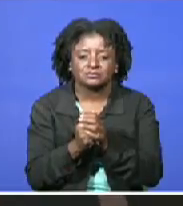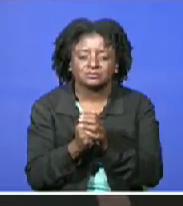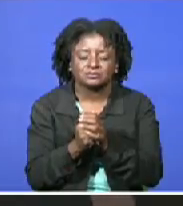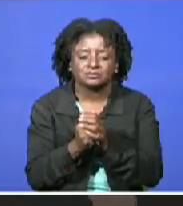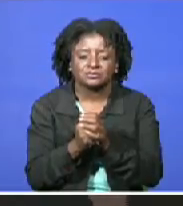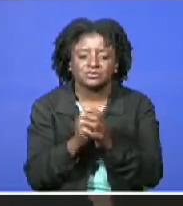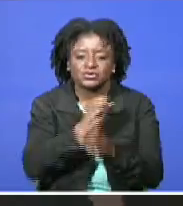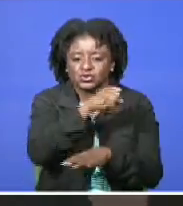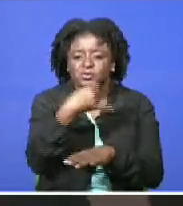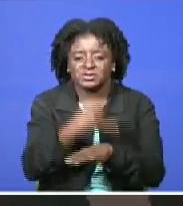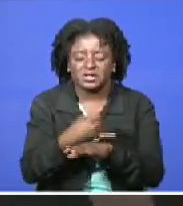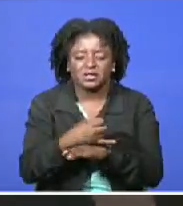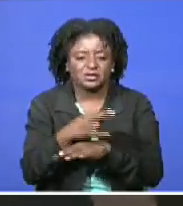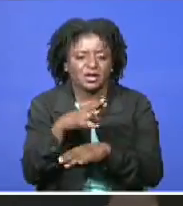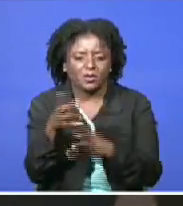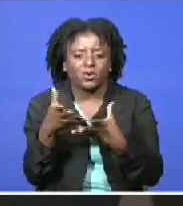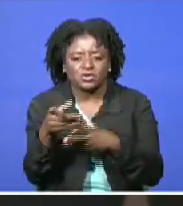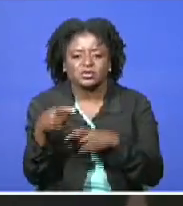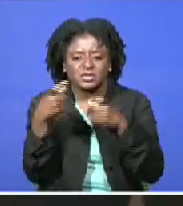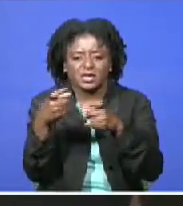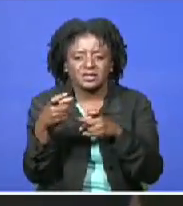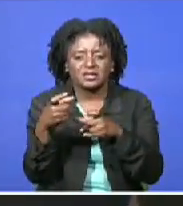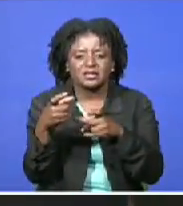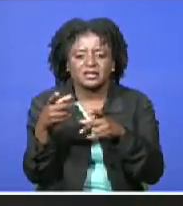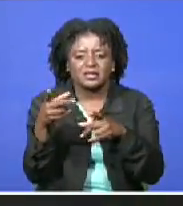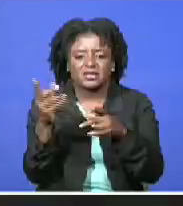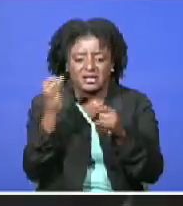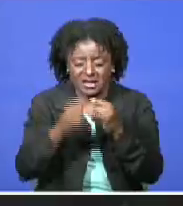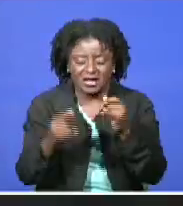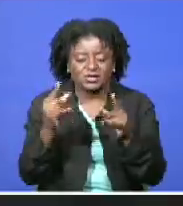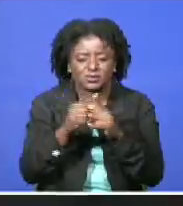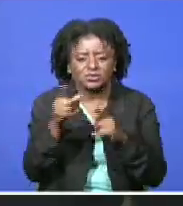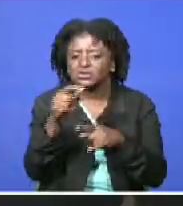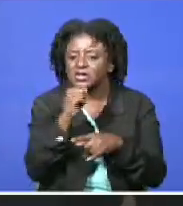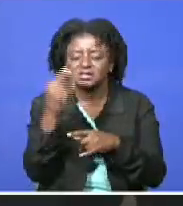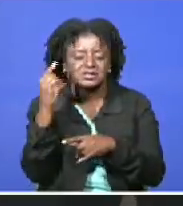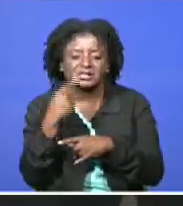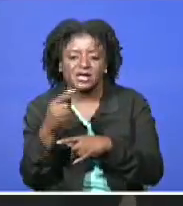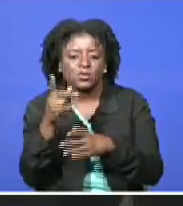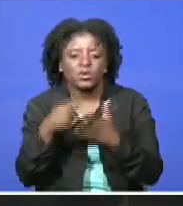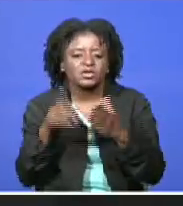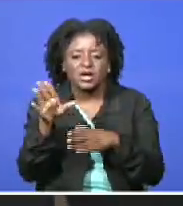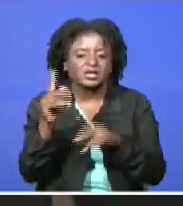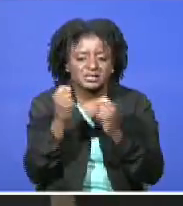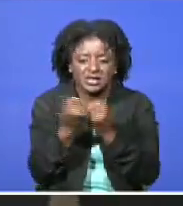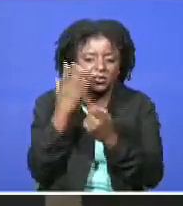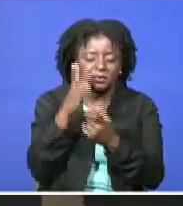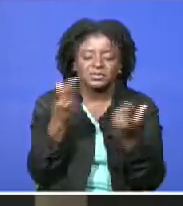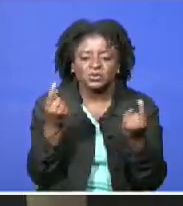Robert, I want you to get the last word in because you didn't say what your team could do to everybody. Listen, there's no need.